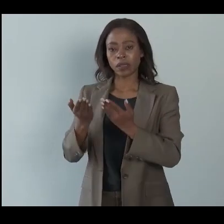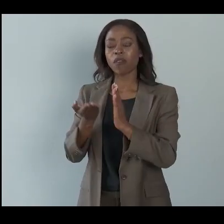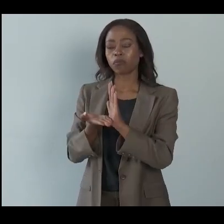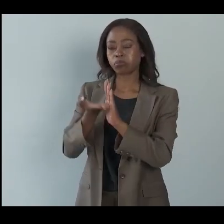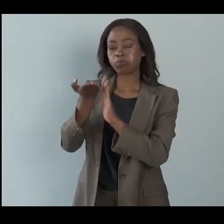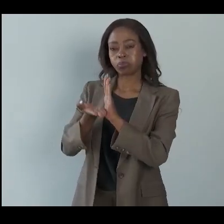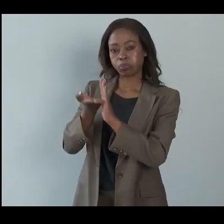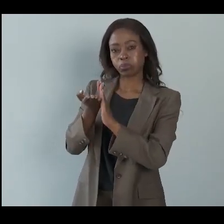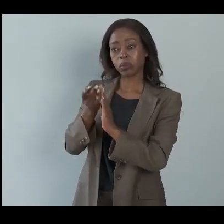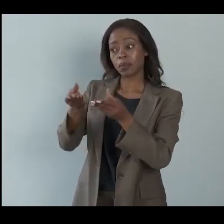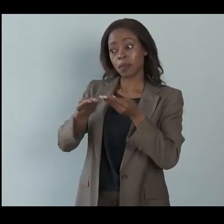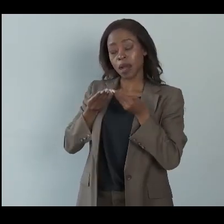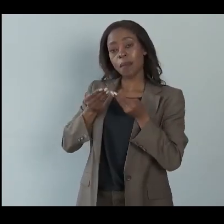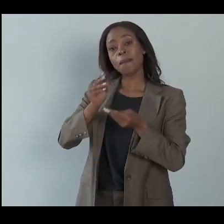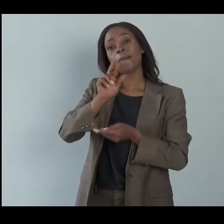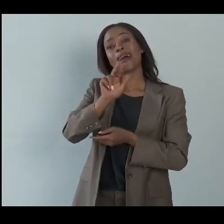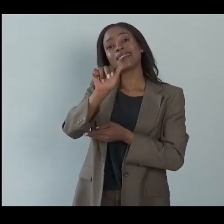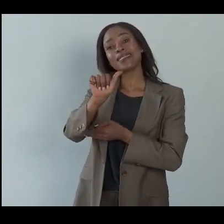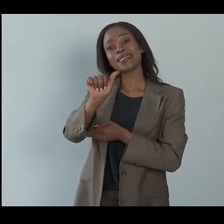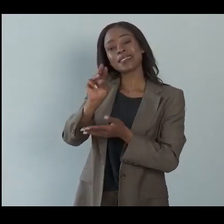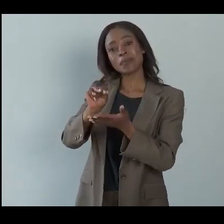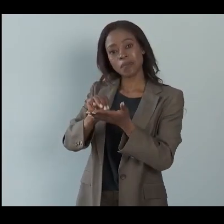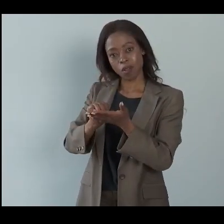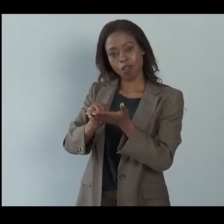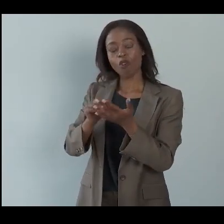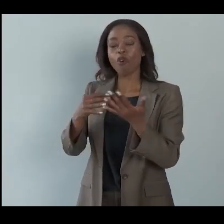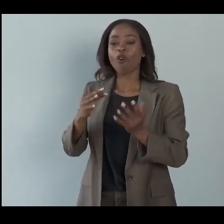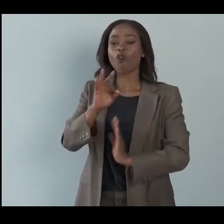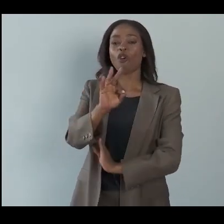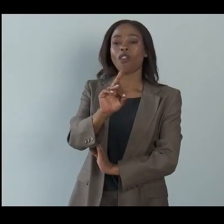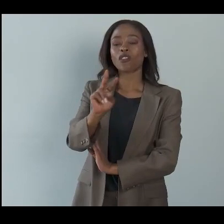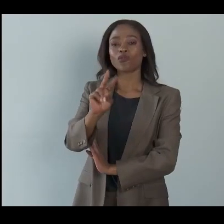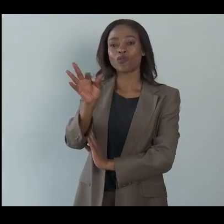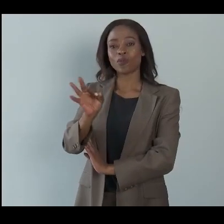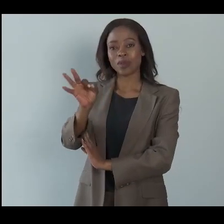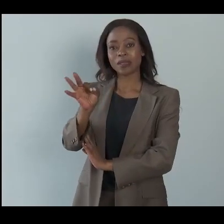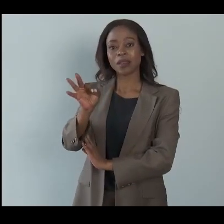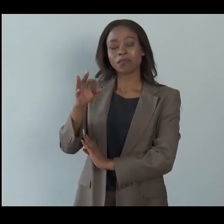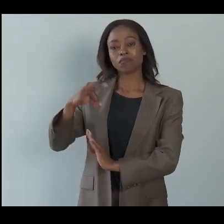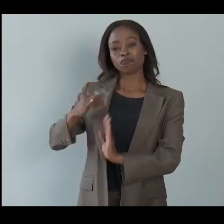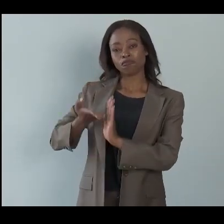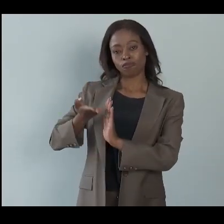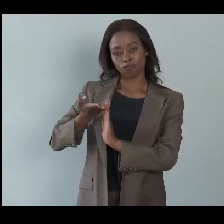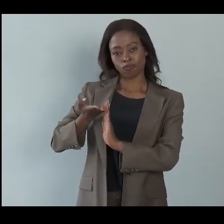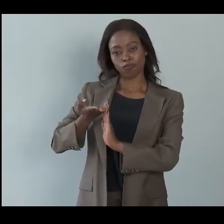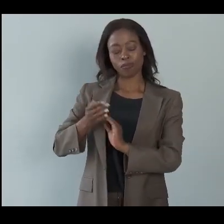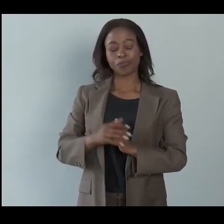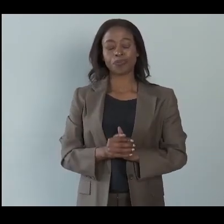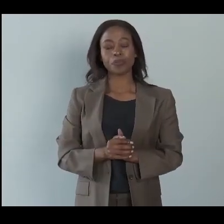of 86 million or 32%, demonstrating the solid performance of Altron's core businesses.